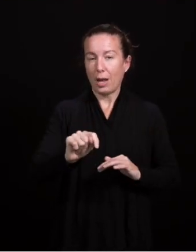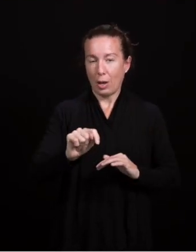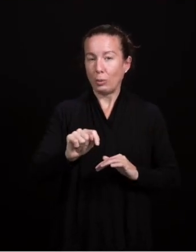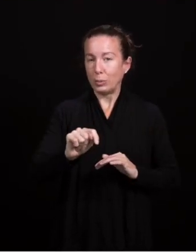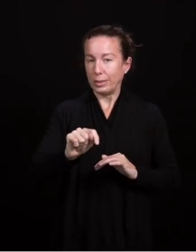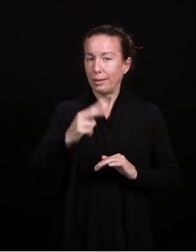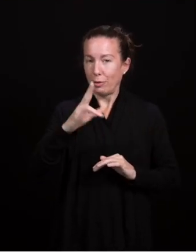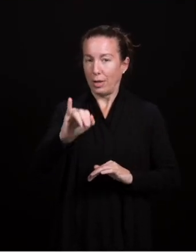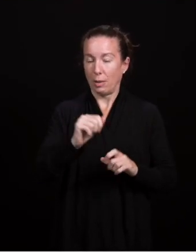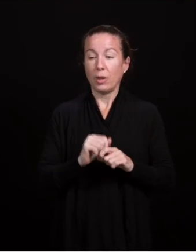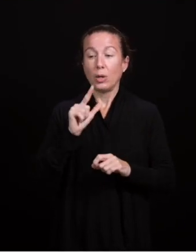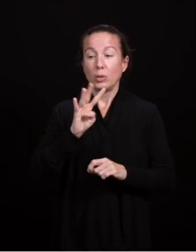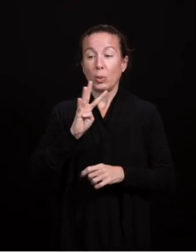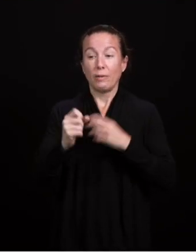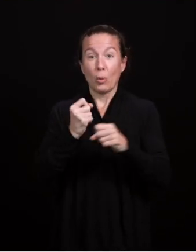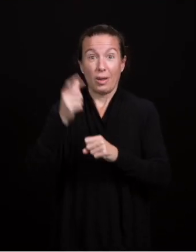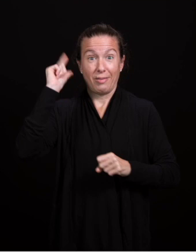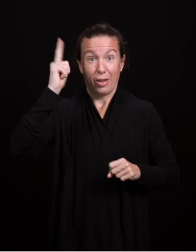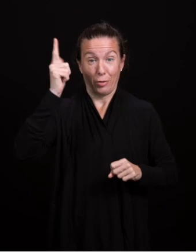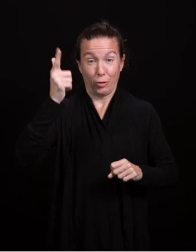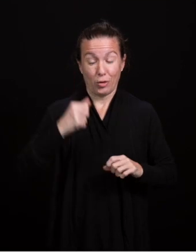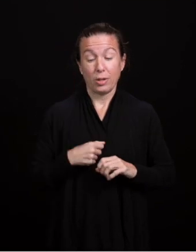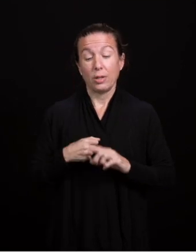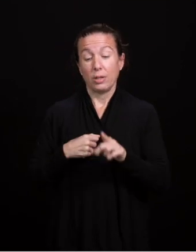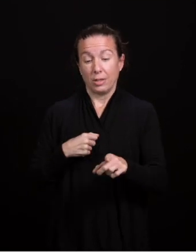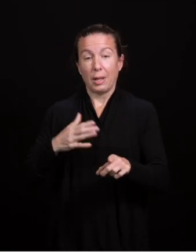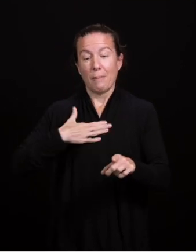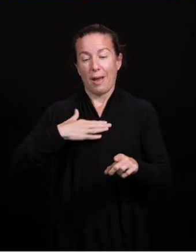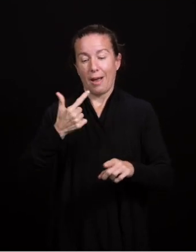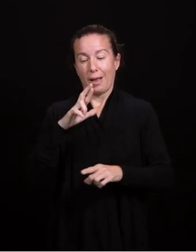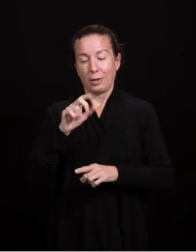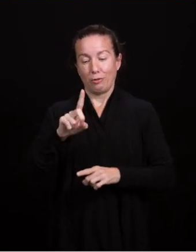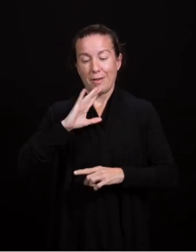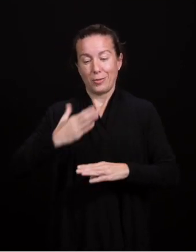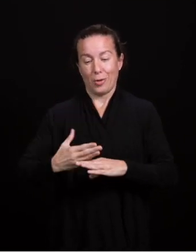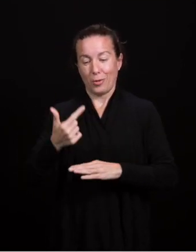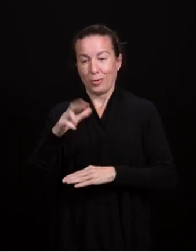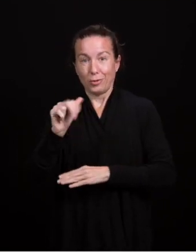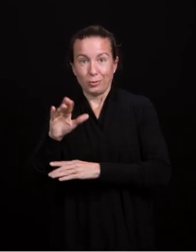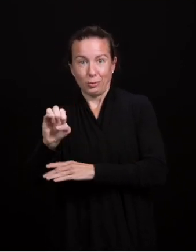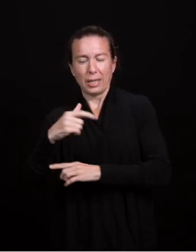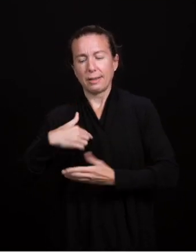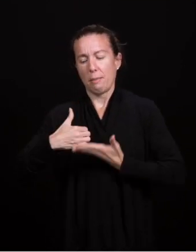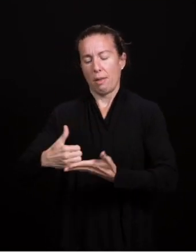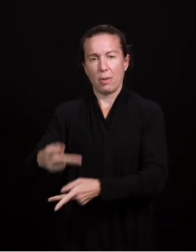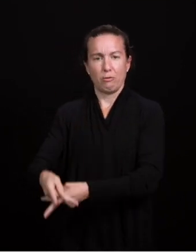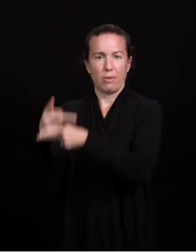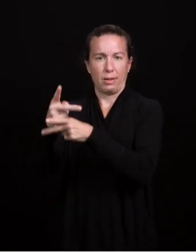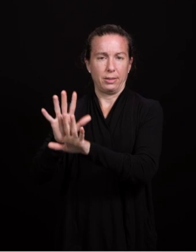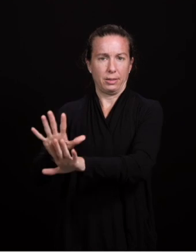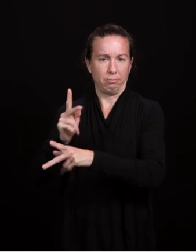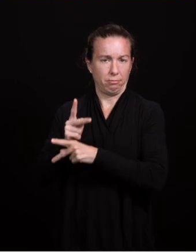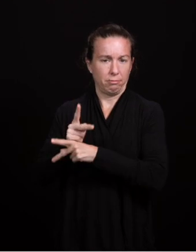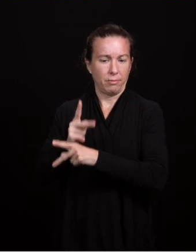later, 24 years later, then she had my granddaughter Grace, who I am helping raise,